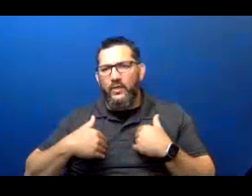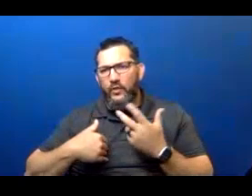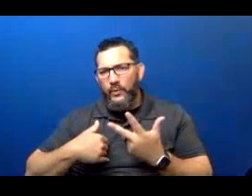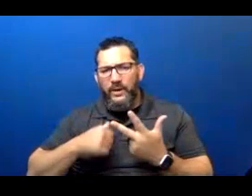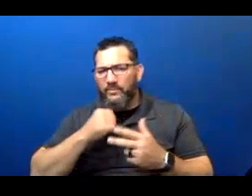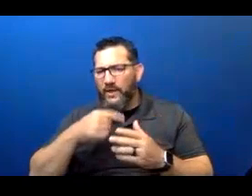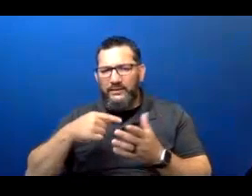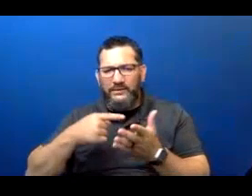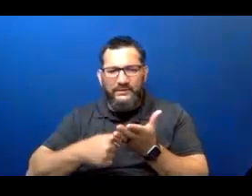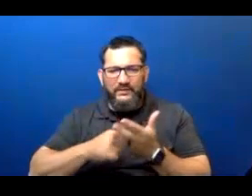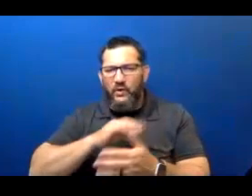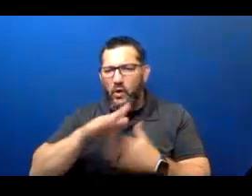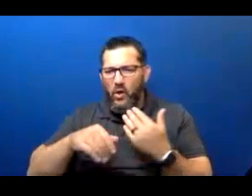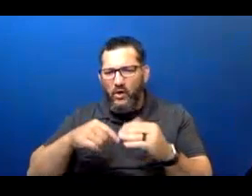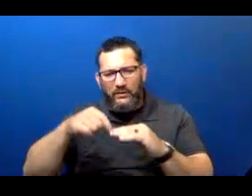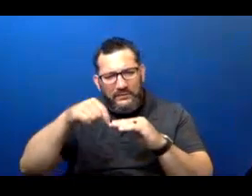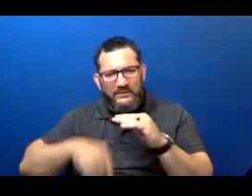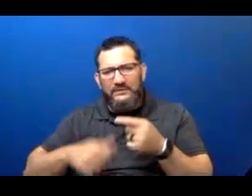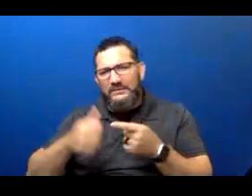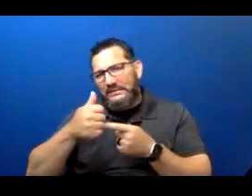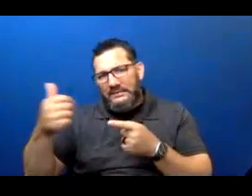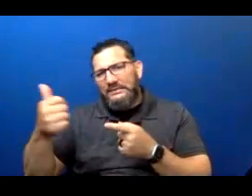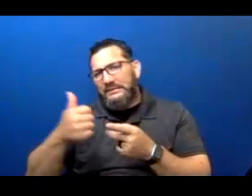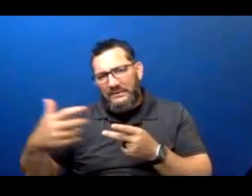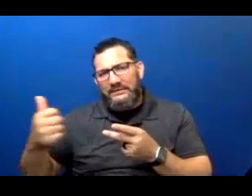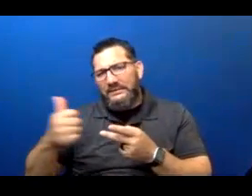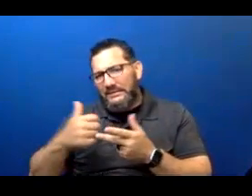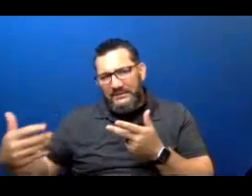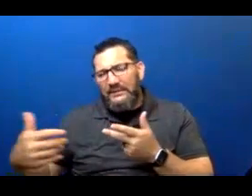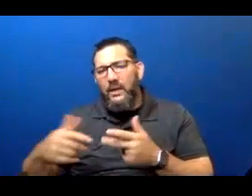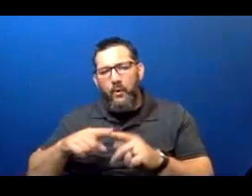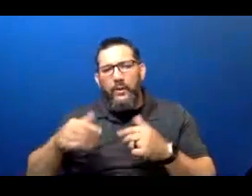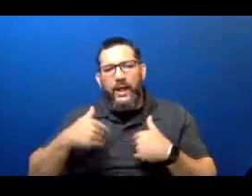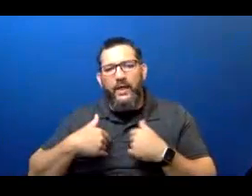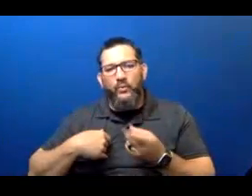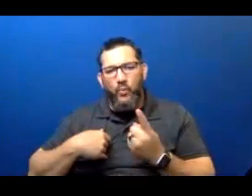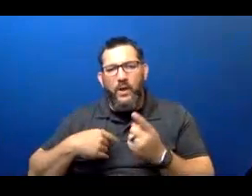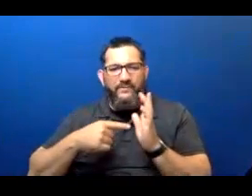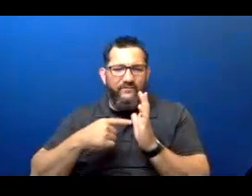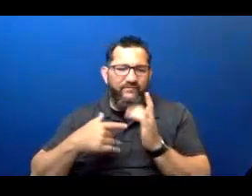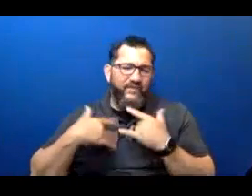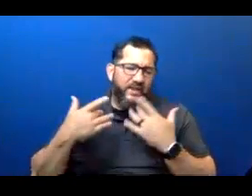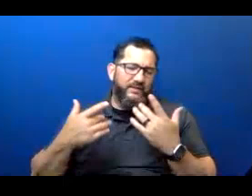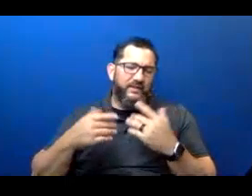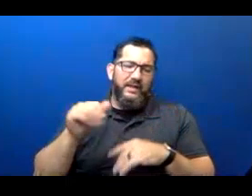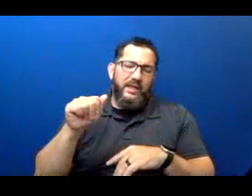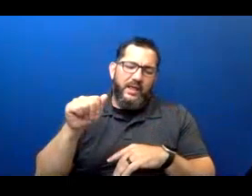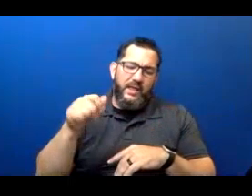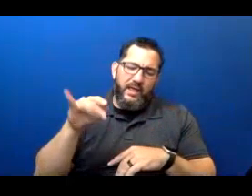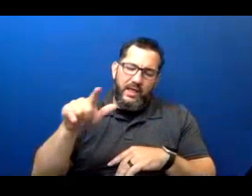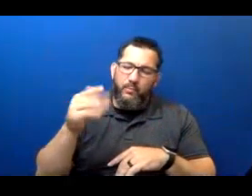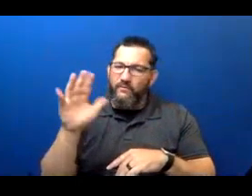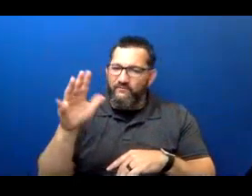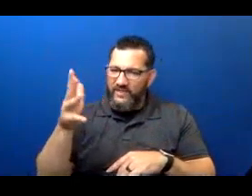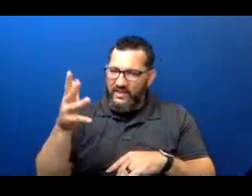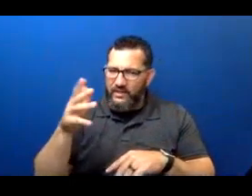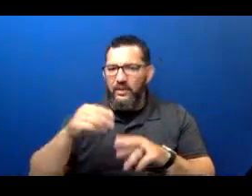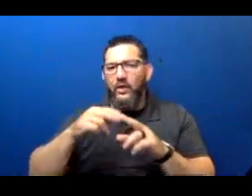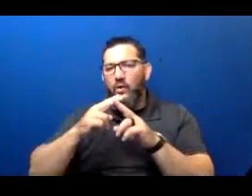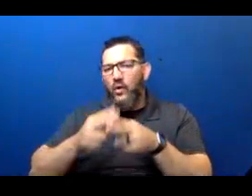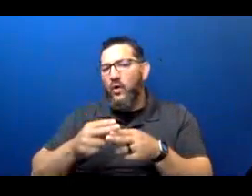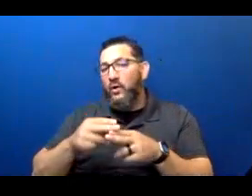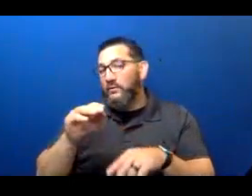details about what they entailed for the sake of time, but we had one event on April 5th that was Bridging the Gap.